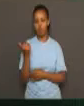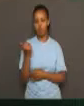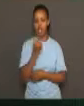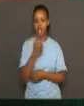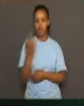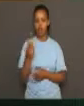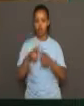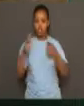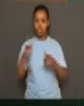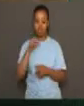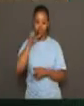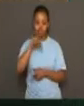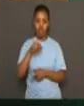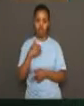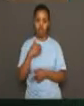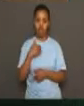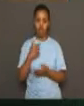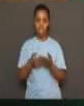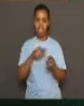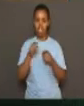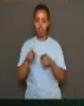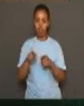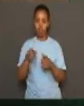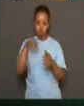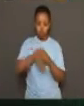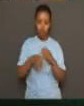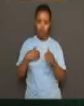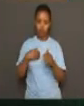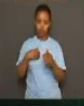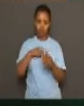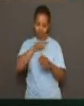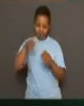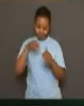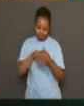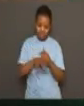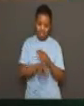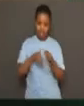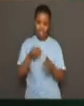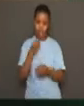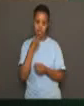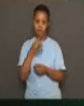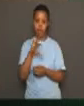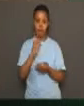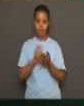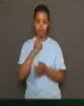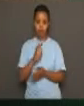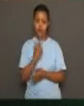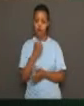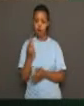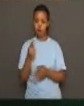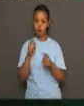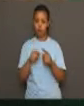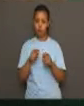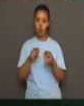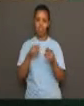Some had beaks that were hard and blunt, ideal for hammering open crab shells. Others had beaks that were more tapered